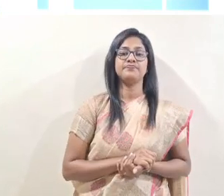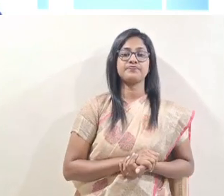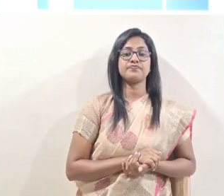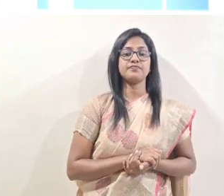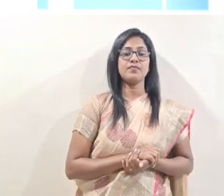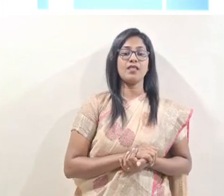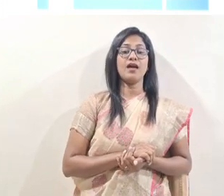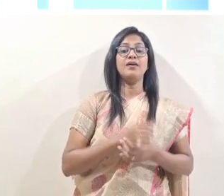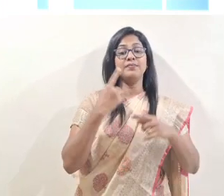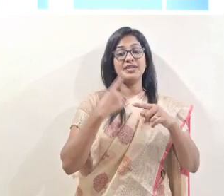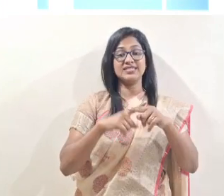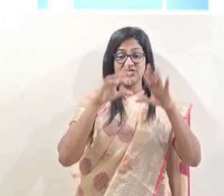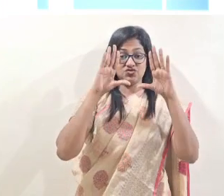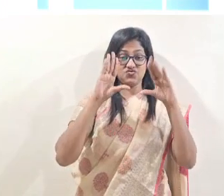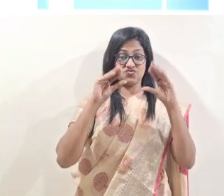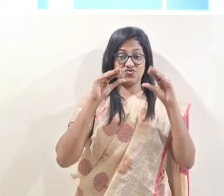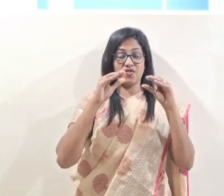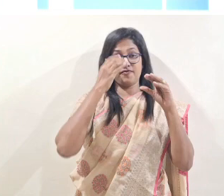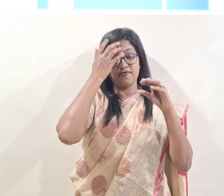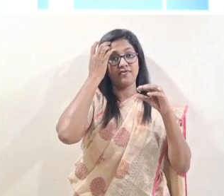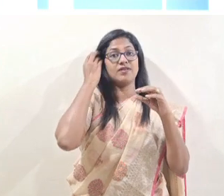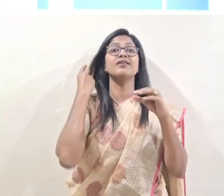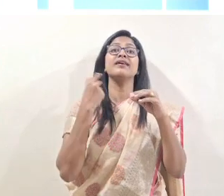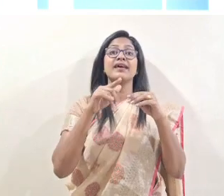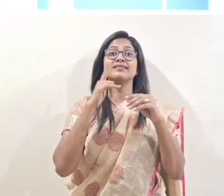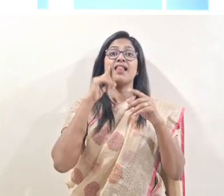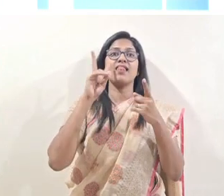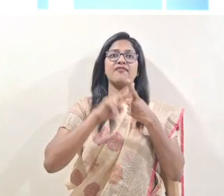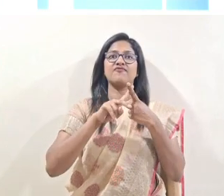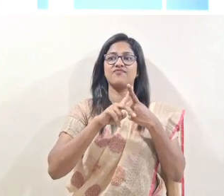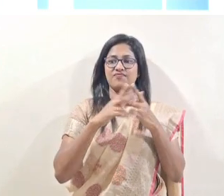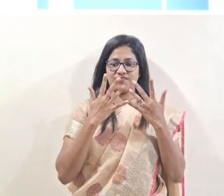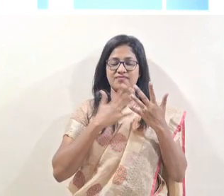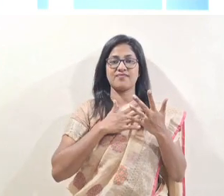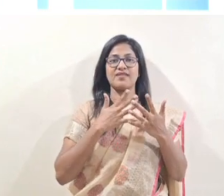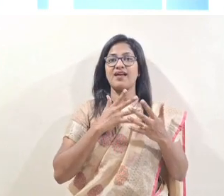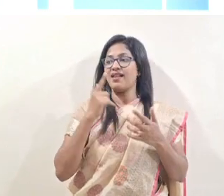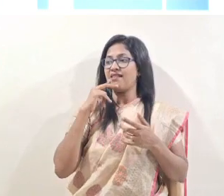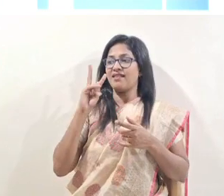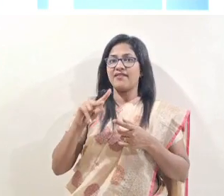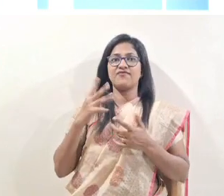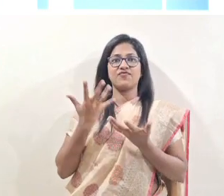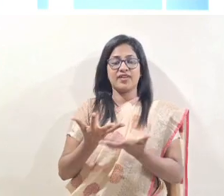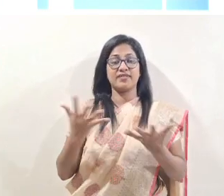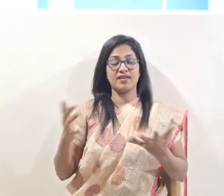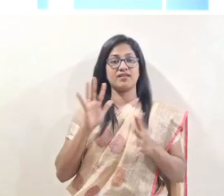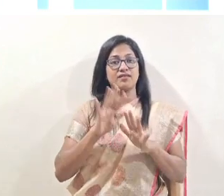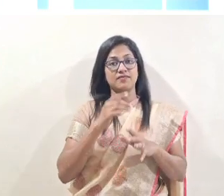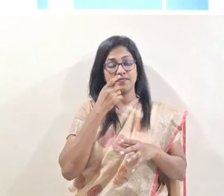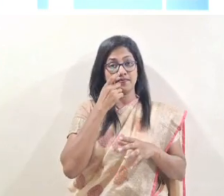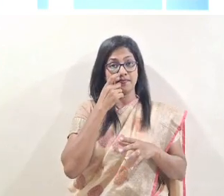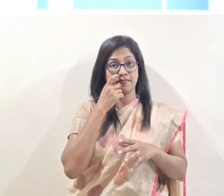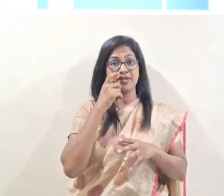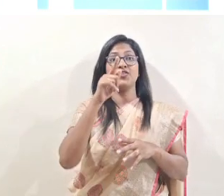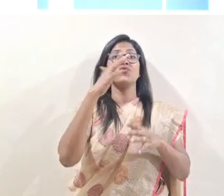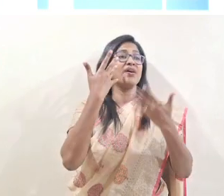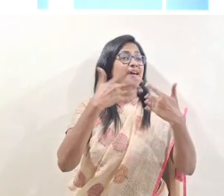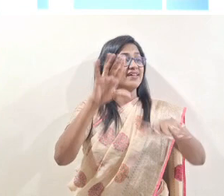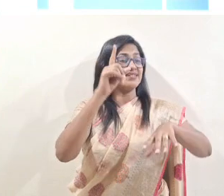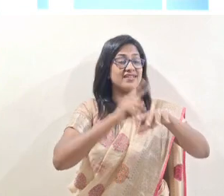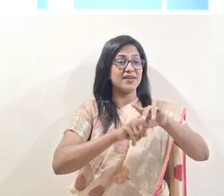since software is something, a live product. And every time you have hackers who